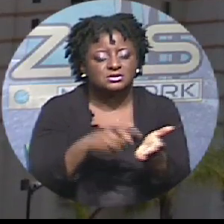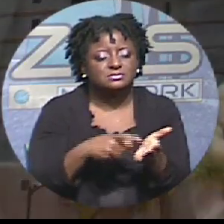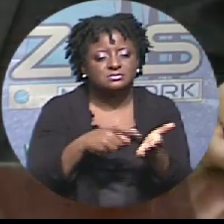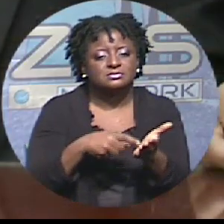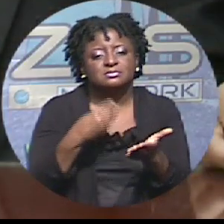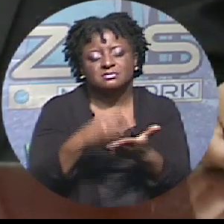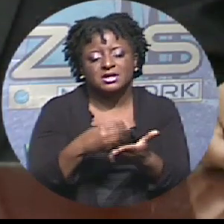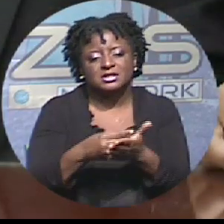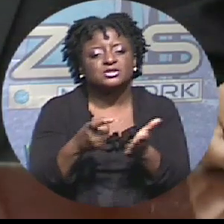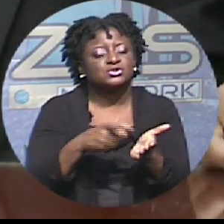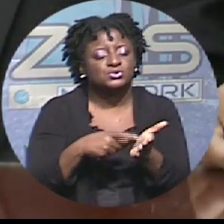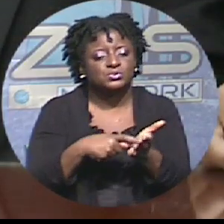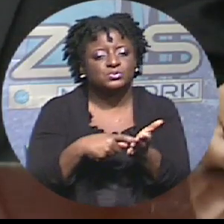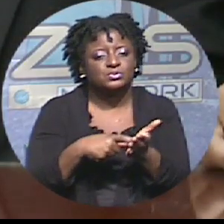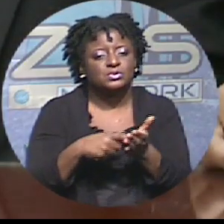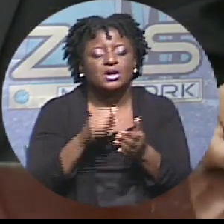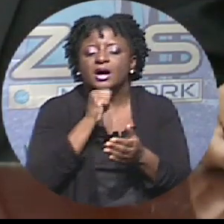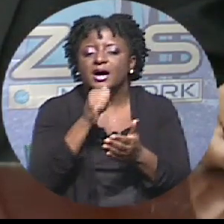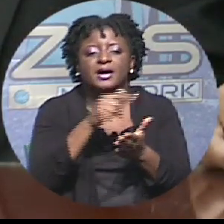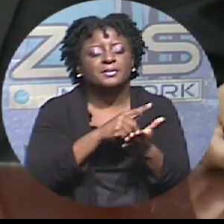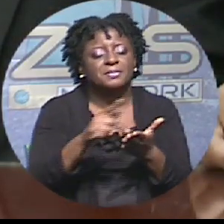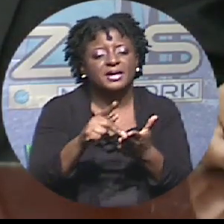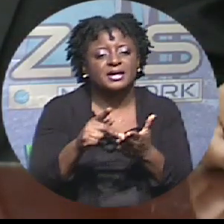them. Unpaid salaries,